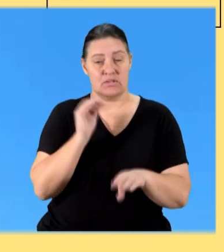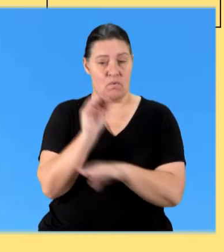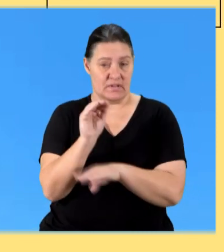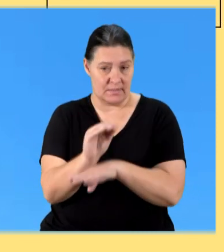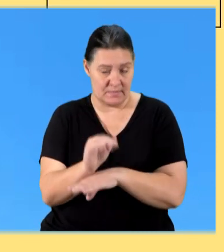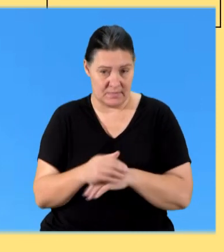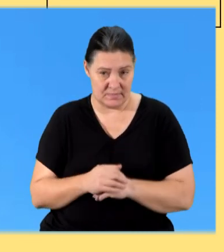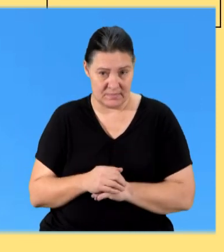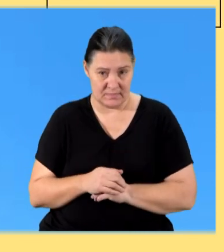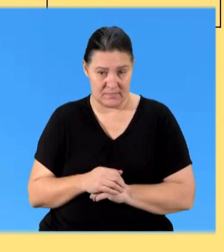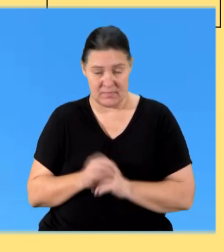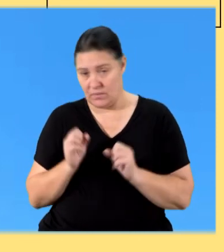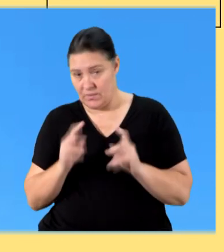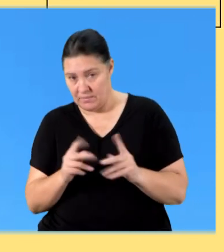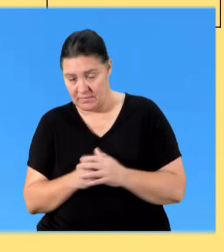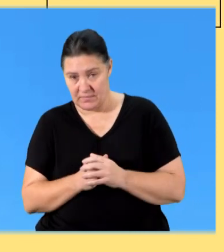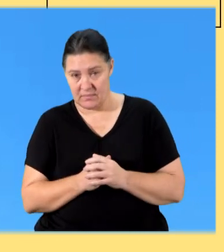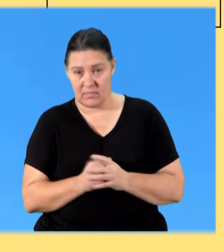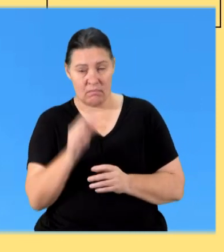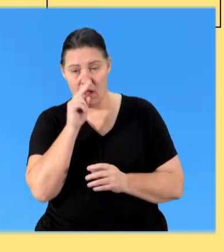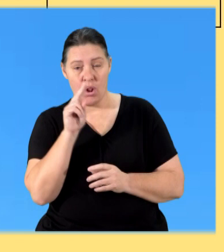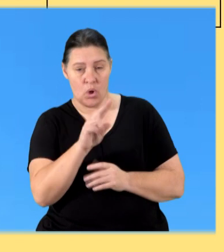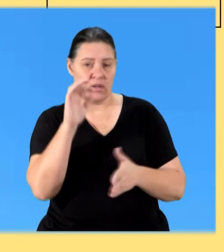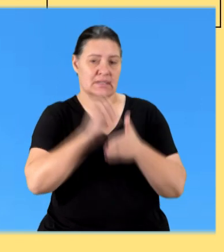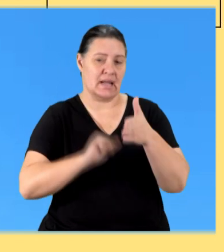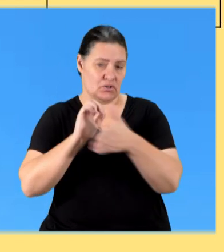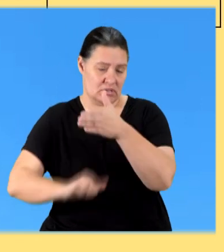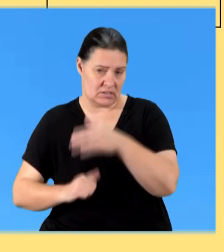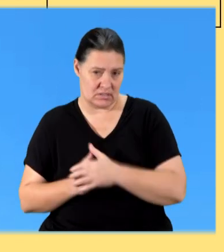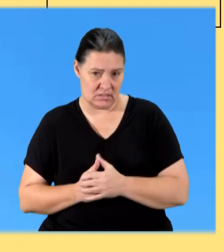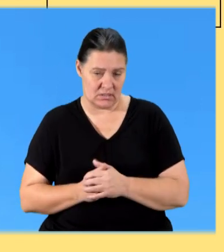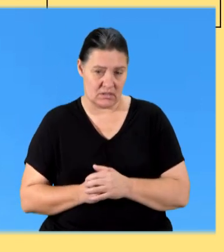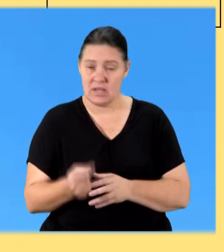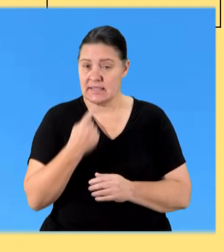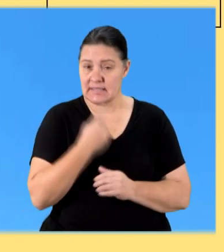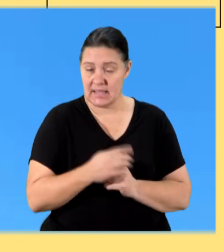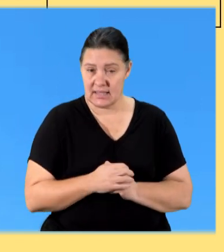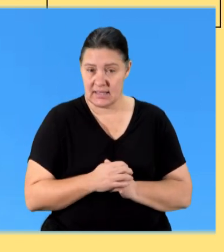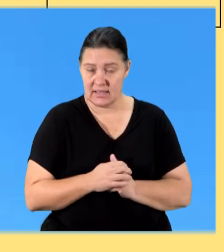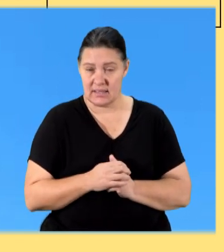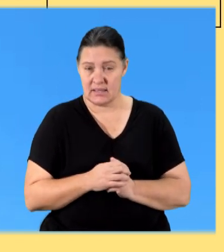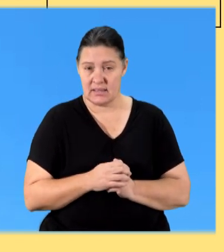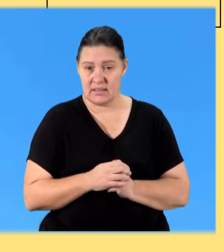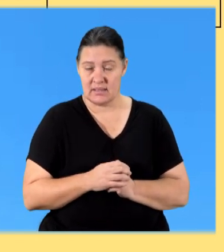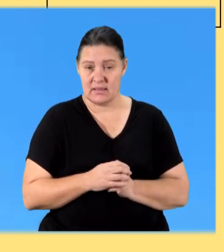overtime. Okay, let's look at the deductions. It says,